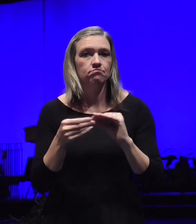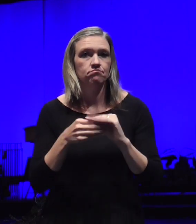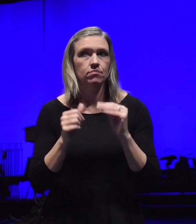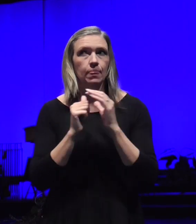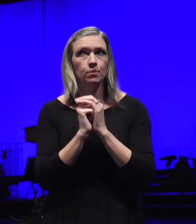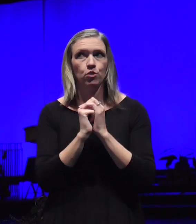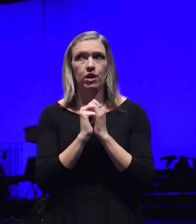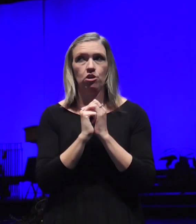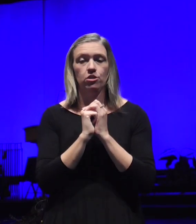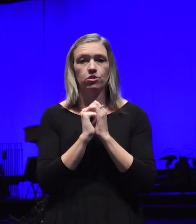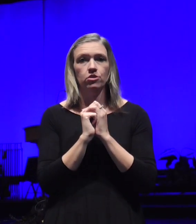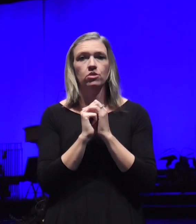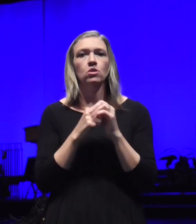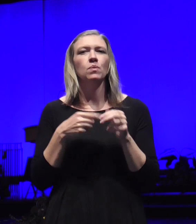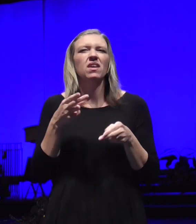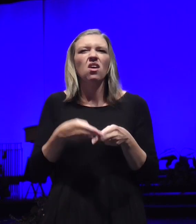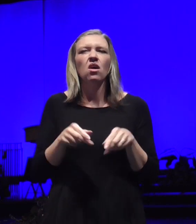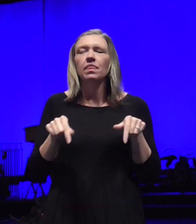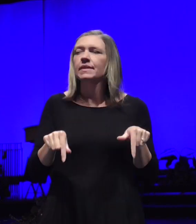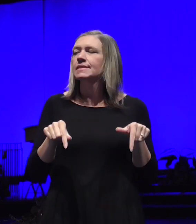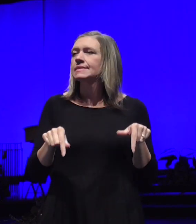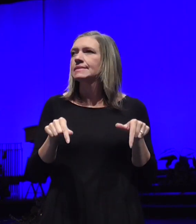and then we call this